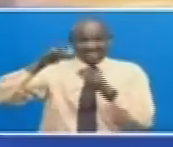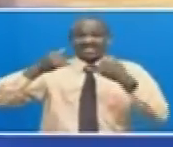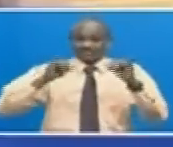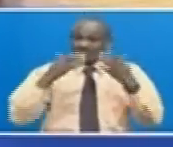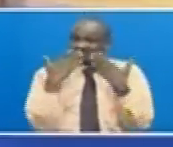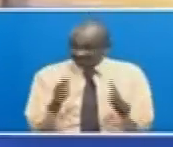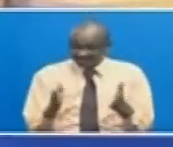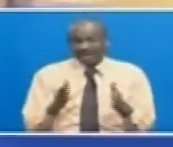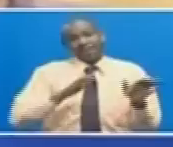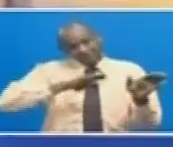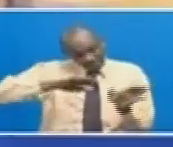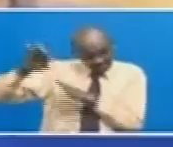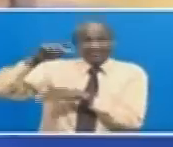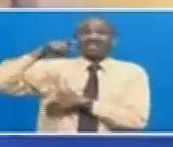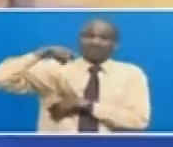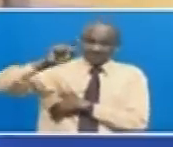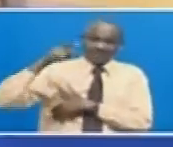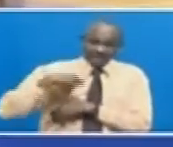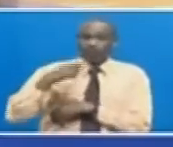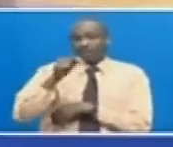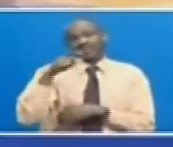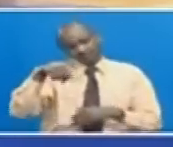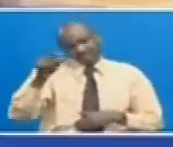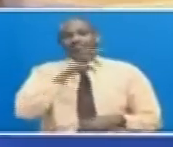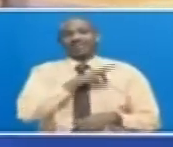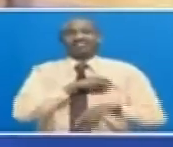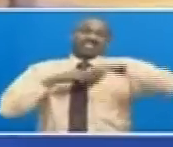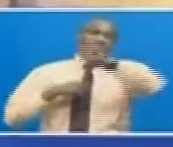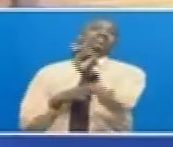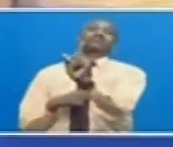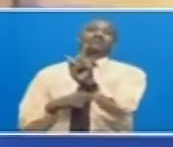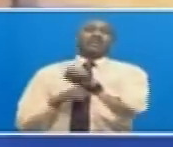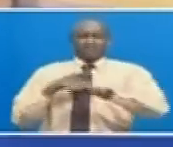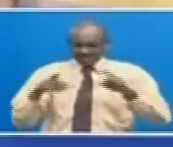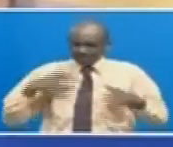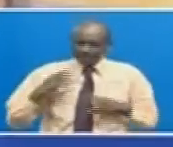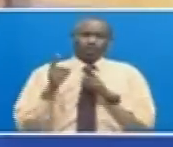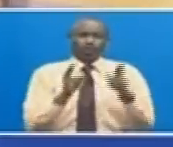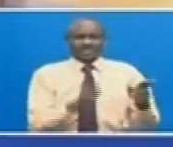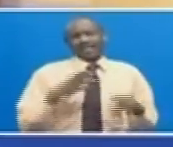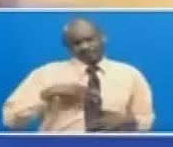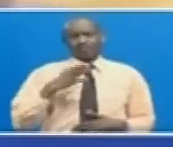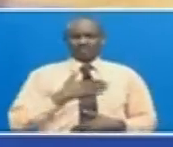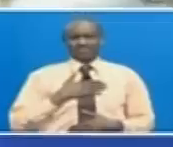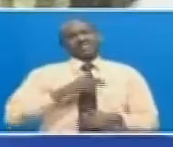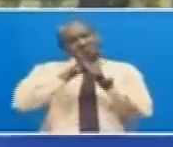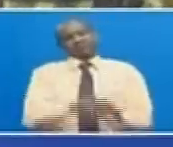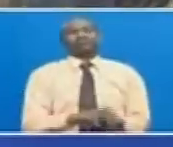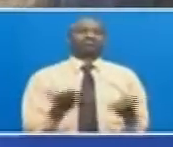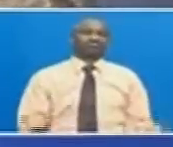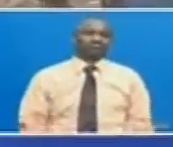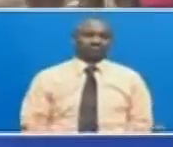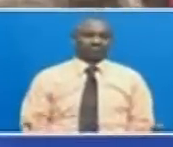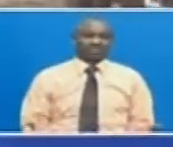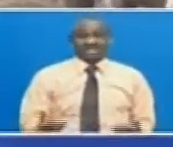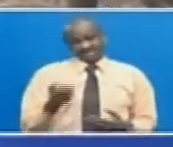parliament wanaenda wanafanya yenye inafaidisha wao. Lakini sasa kwa mwananchi wa kawaida, inamdhulumu. But no